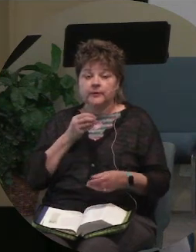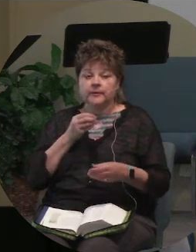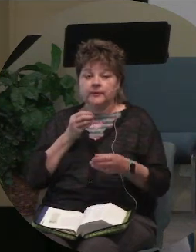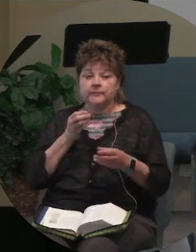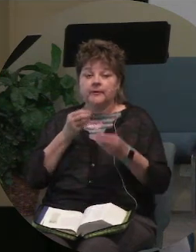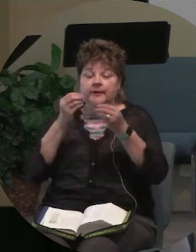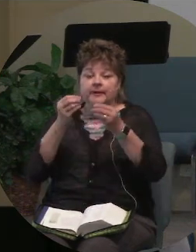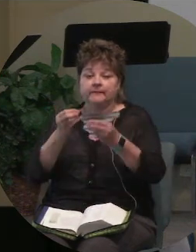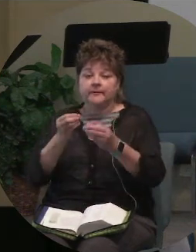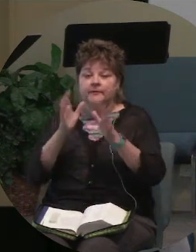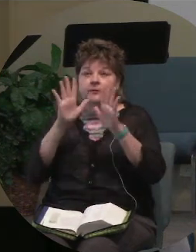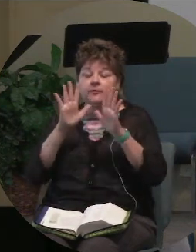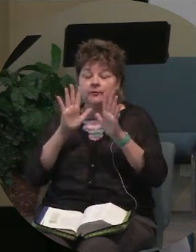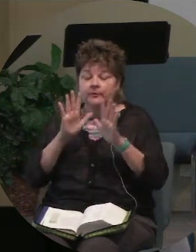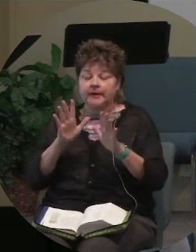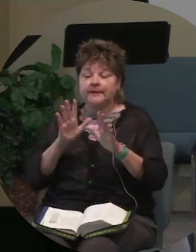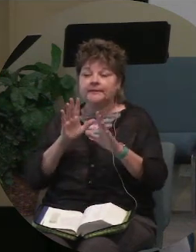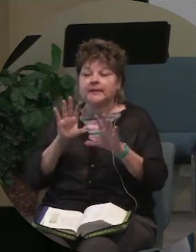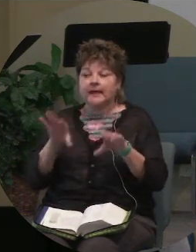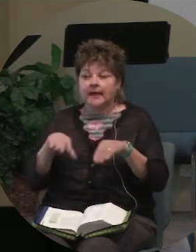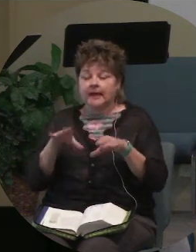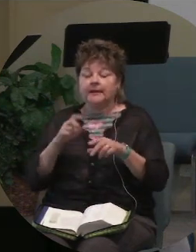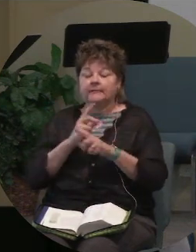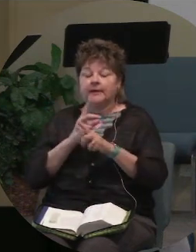kindness the world could ever know.